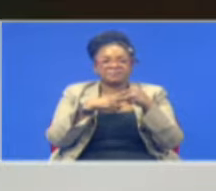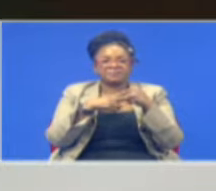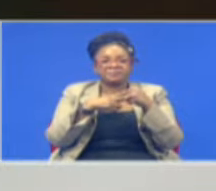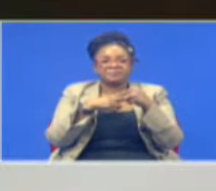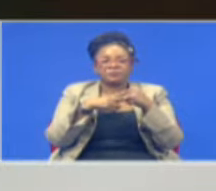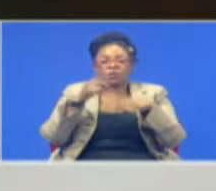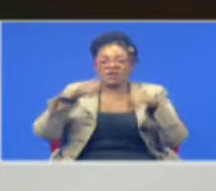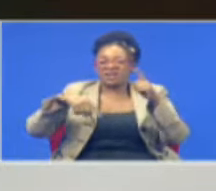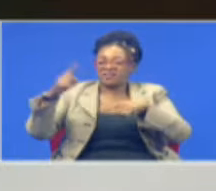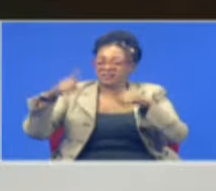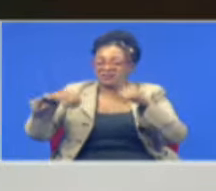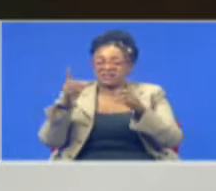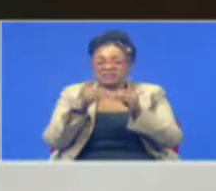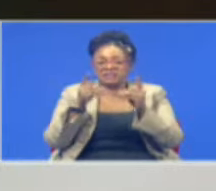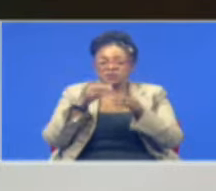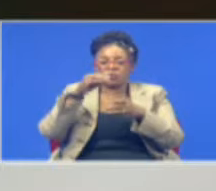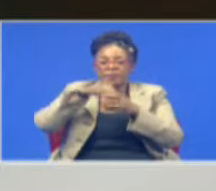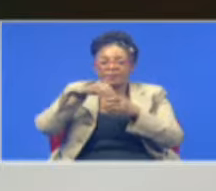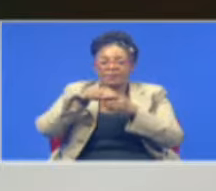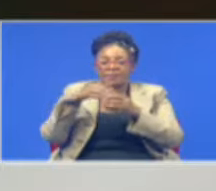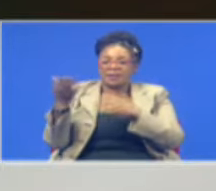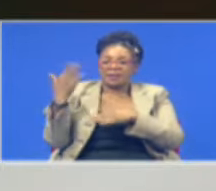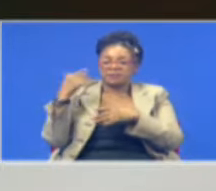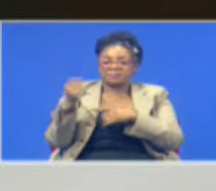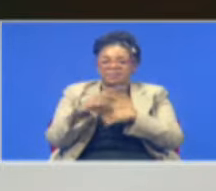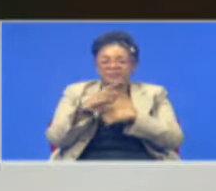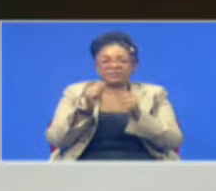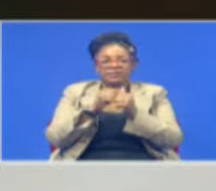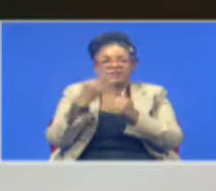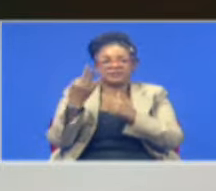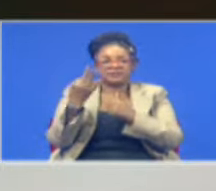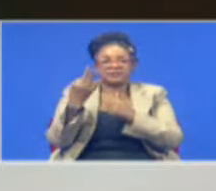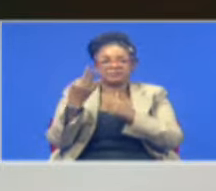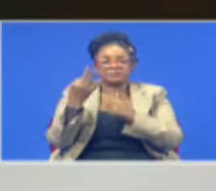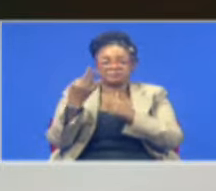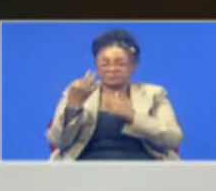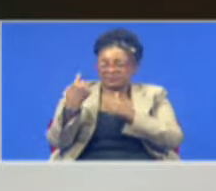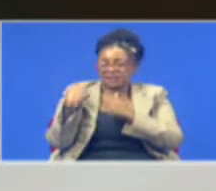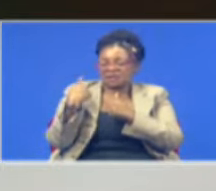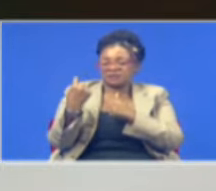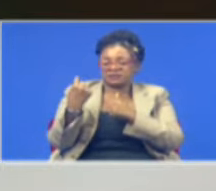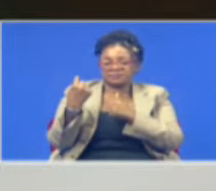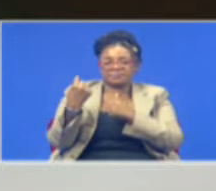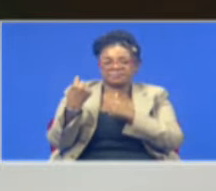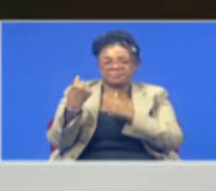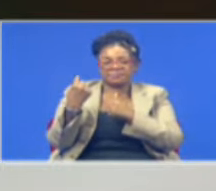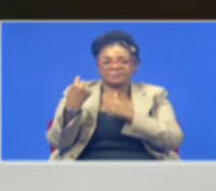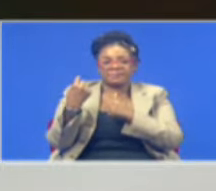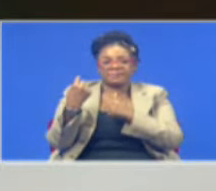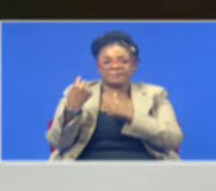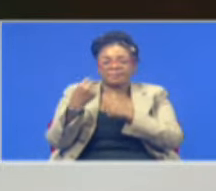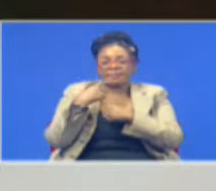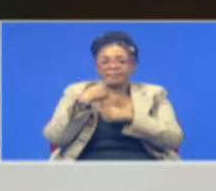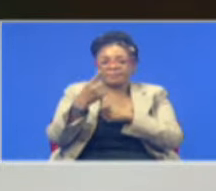diverse dates within the last month, and 13 are late death reports. A total of